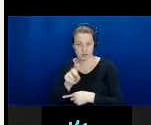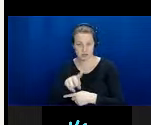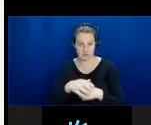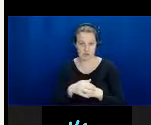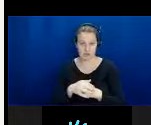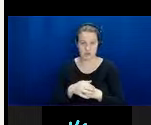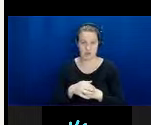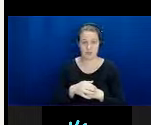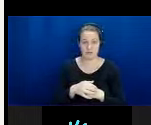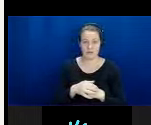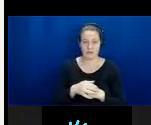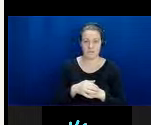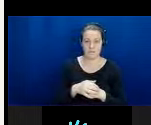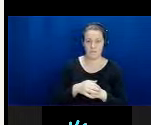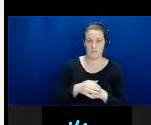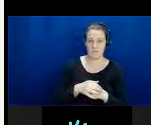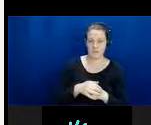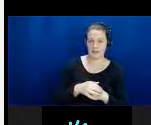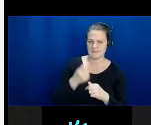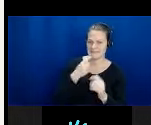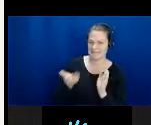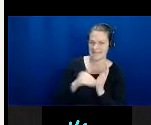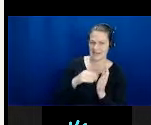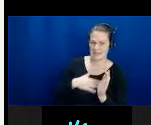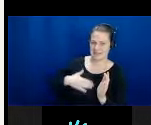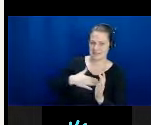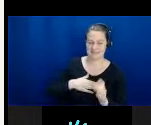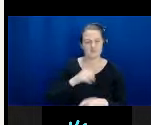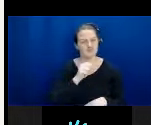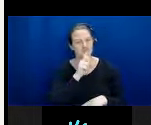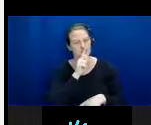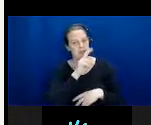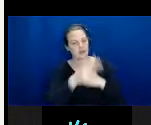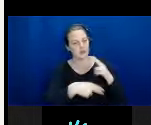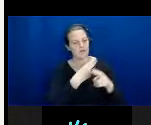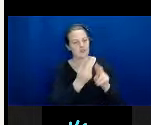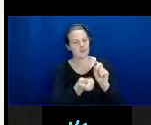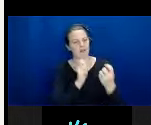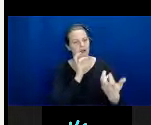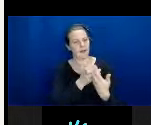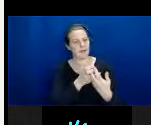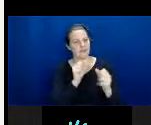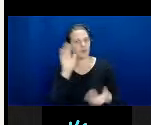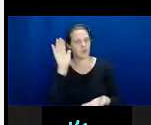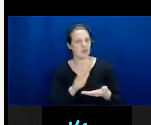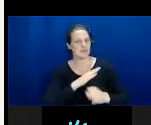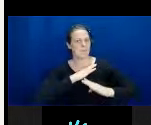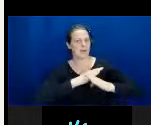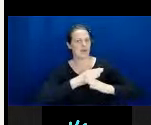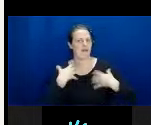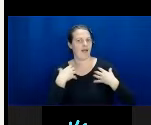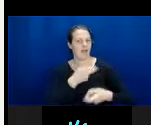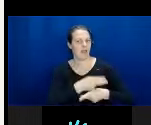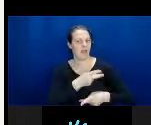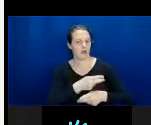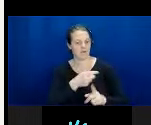there universal There's probably, yeah. Sorry. Are there universal accommodations that can reduce barriers in healthcare for those who are